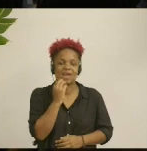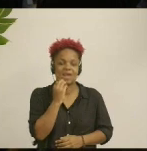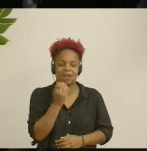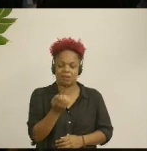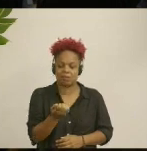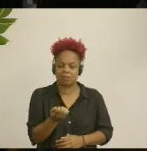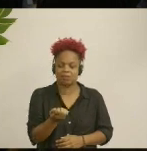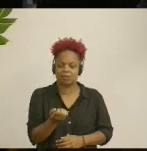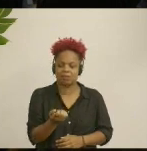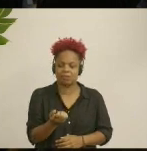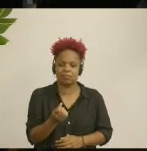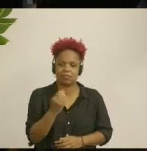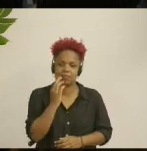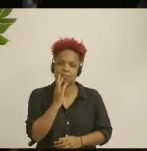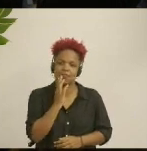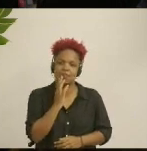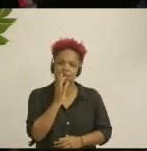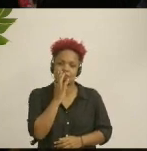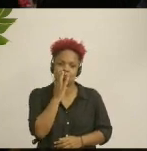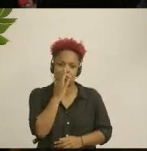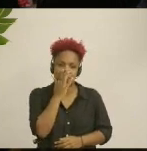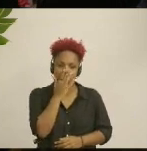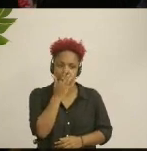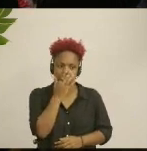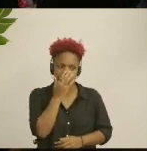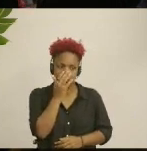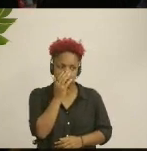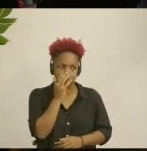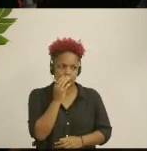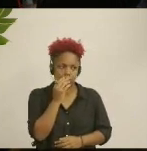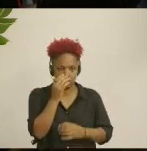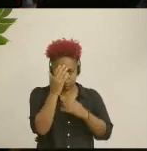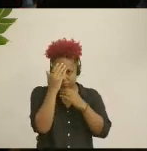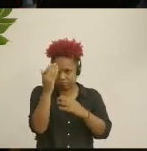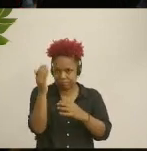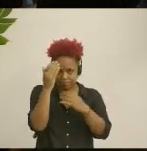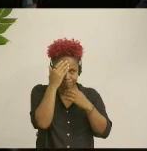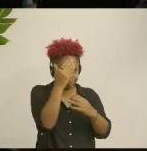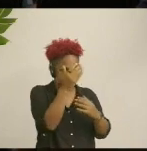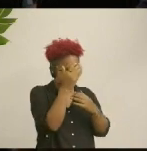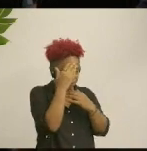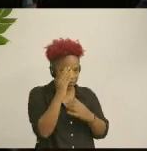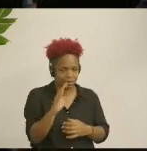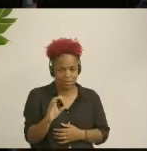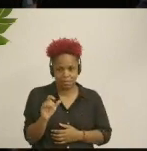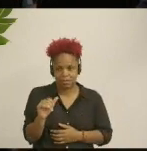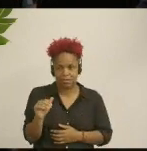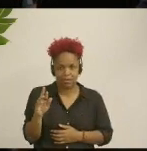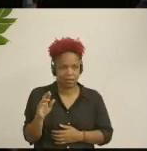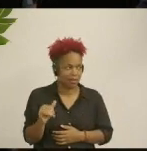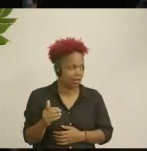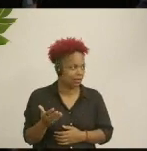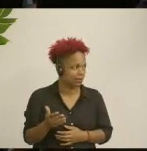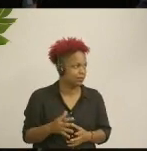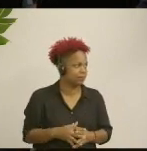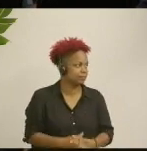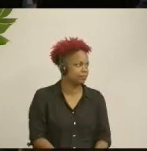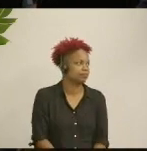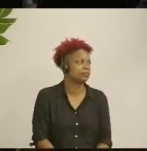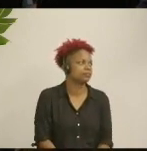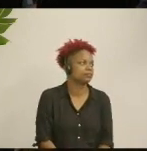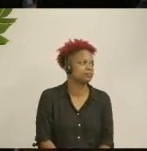Thank you, Clara, for this introduction. So, good morning and or good afternoon,